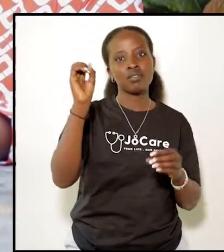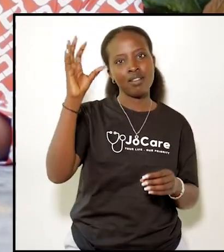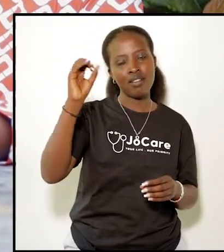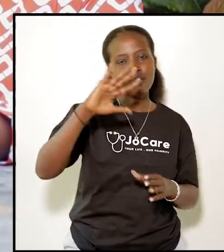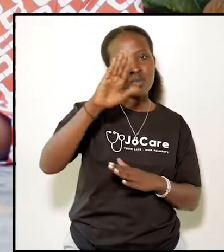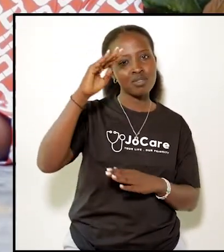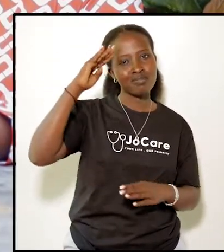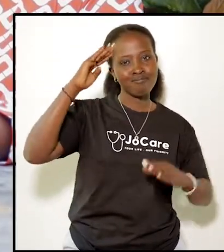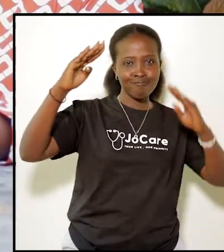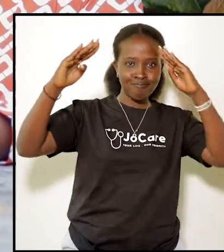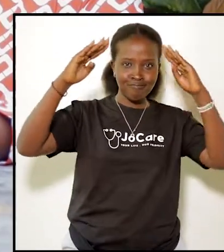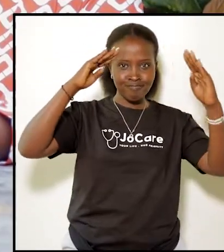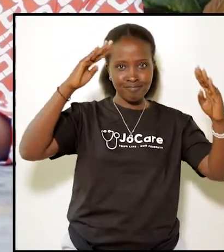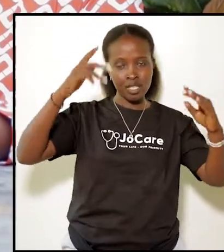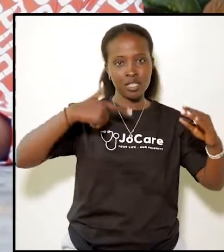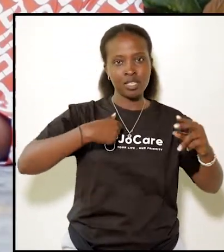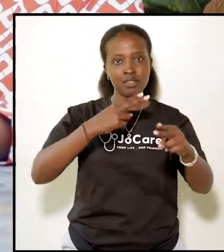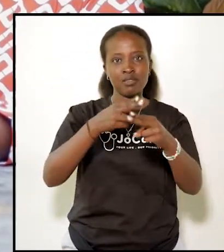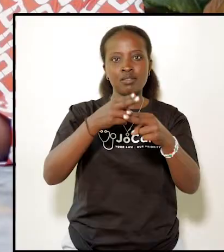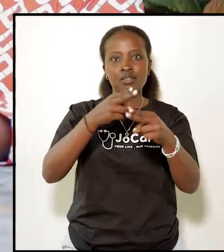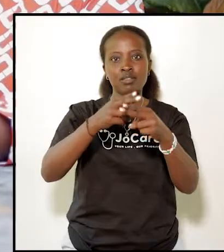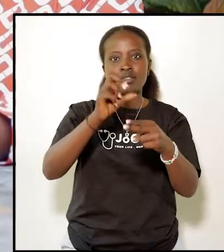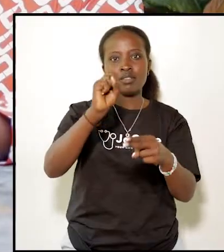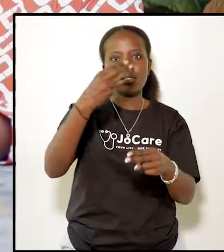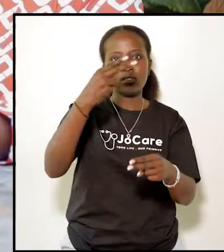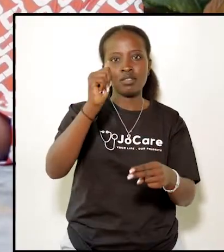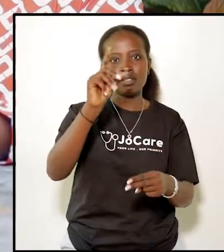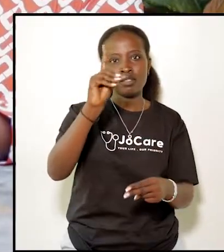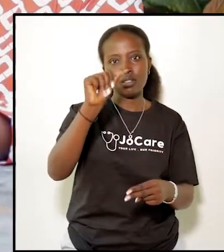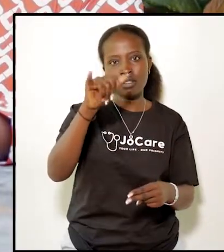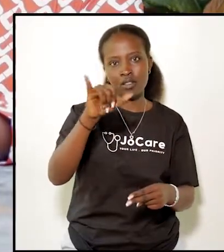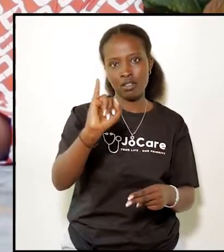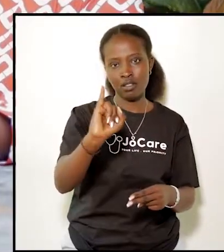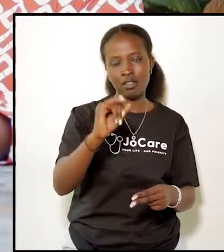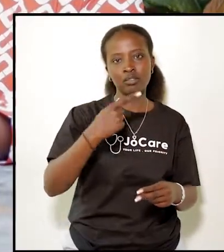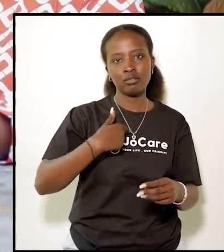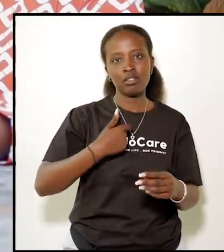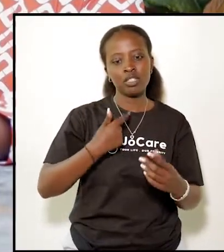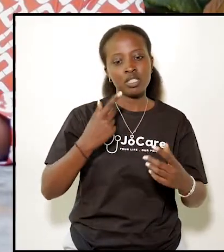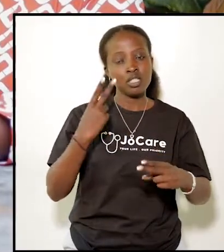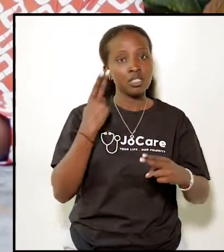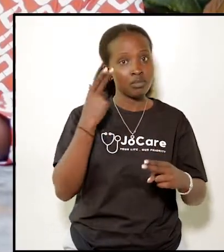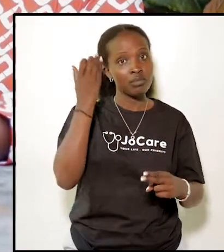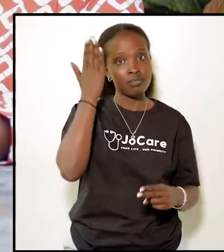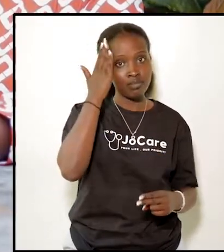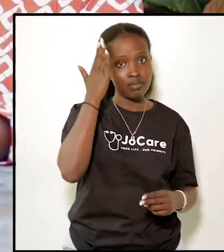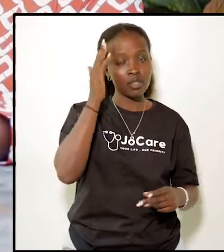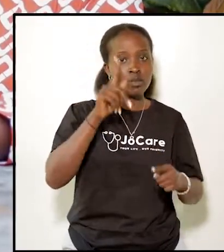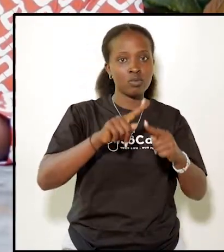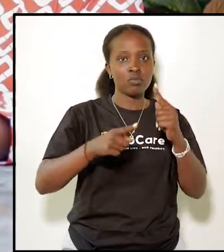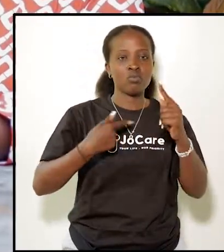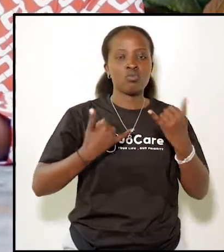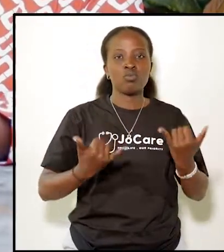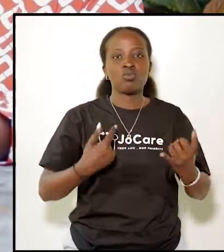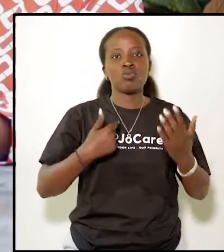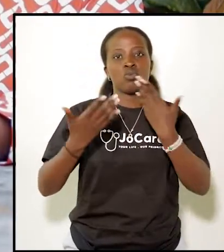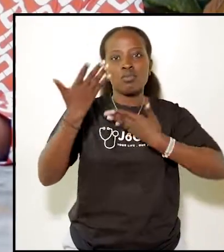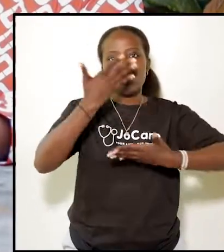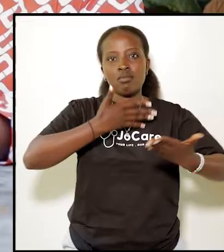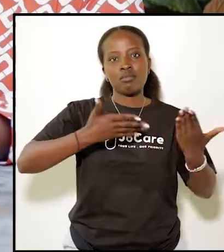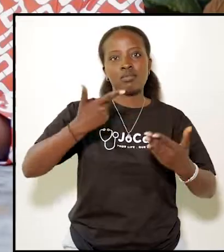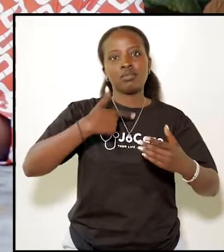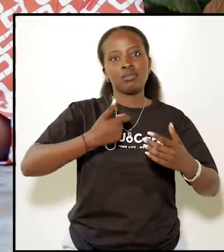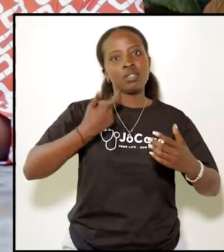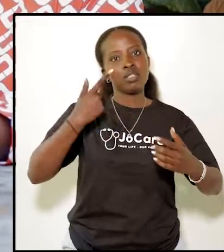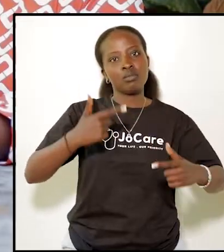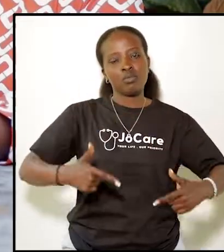Kigali. Hello, I'm called Shaddai. As you know, JoCare we discuss many things about sexually